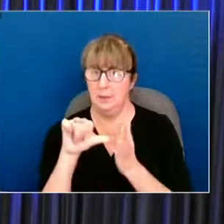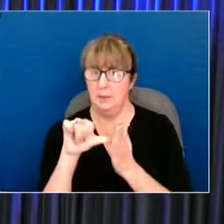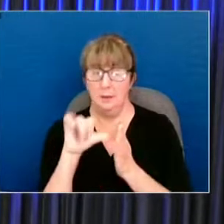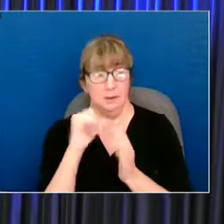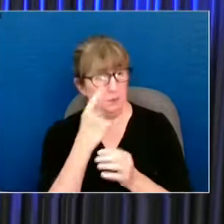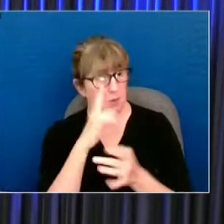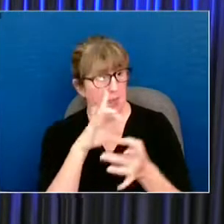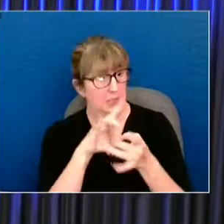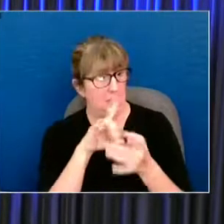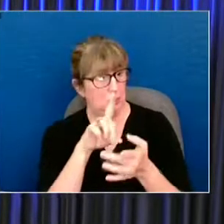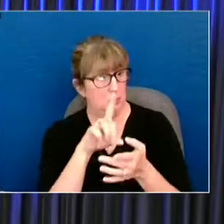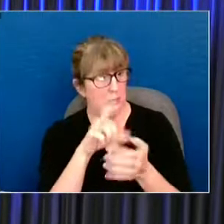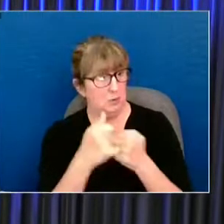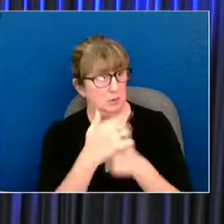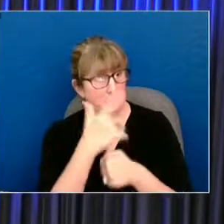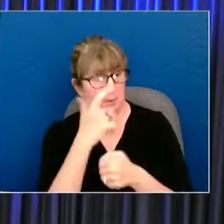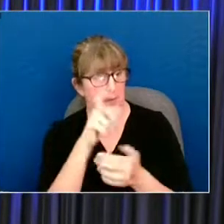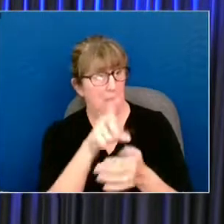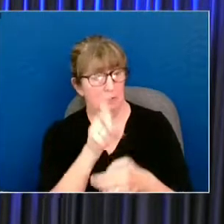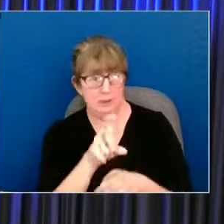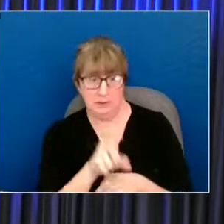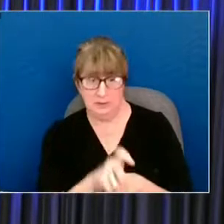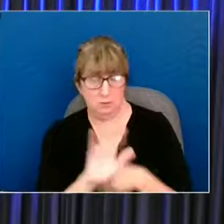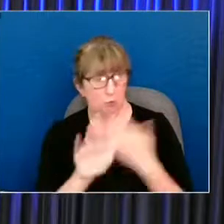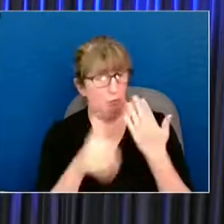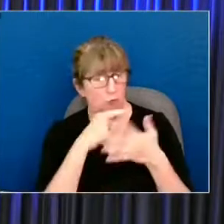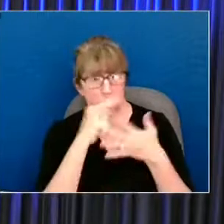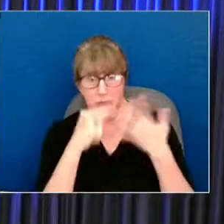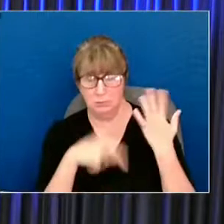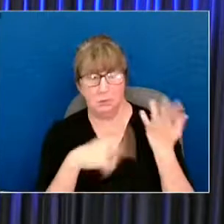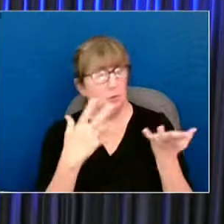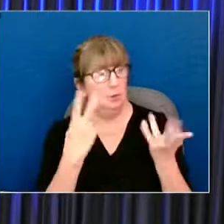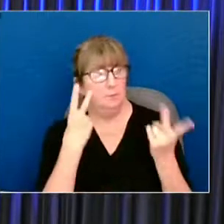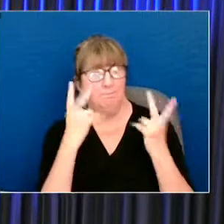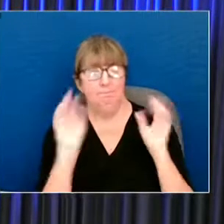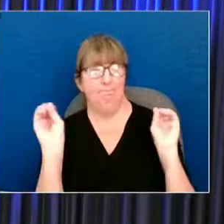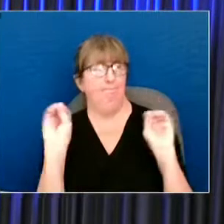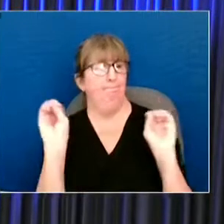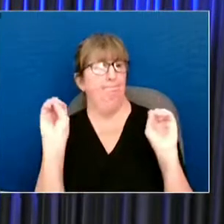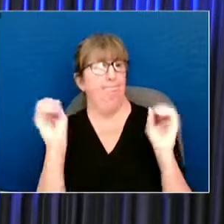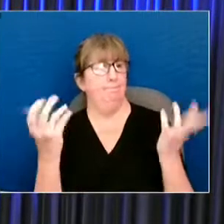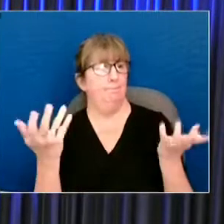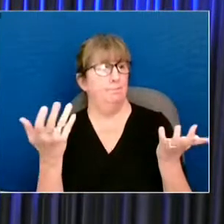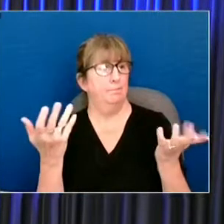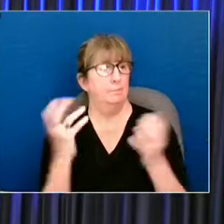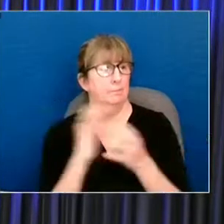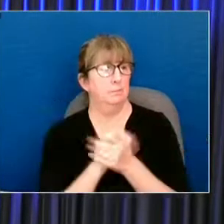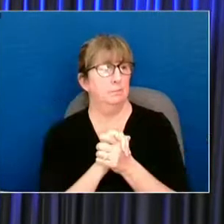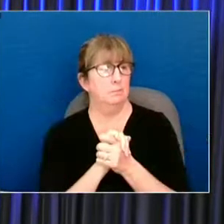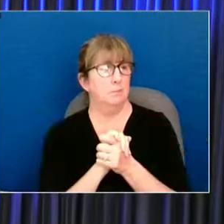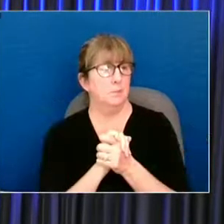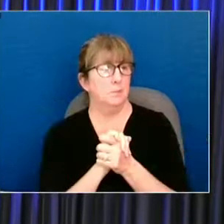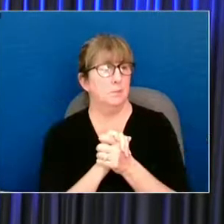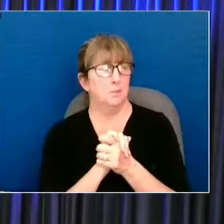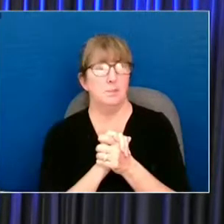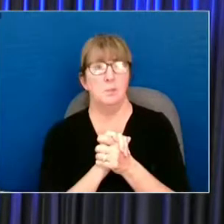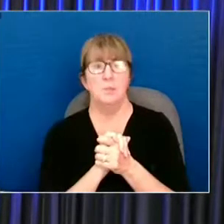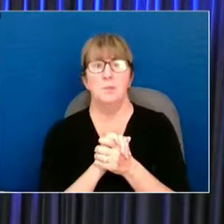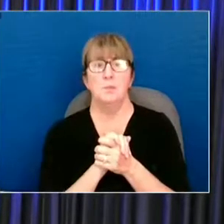Because I clicked That's every correct. single link and I haven't seen anything on the